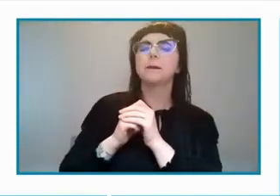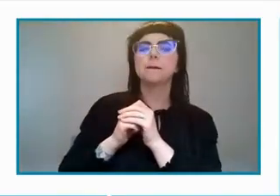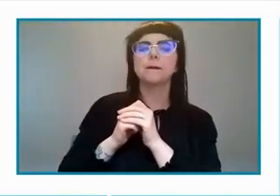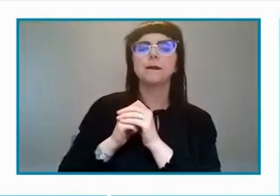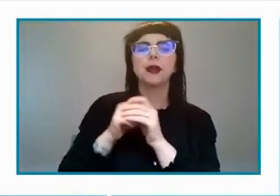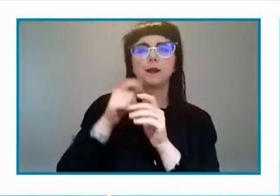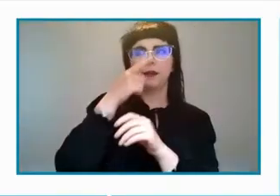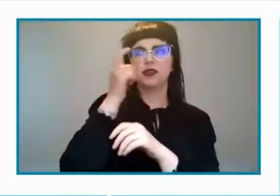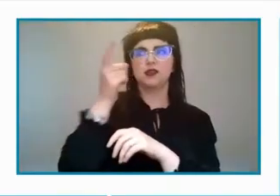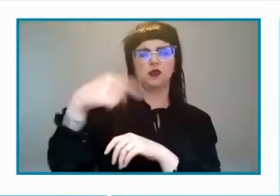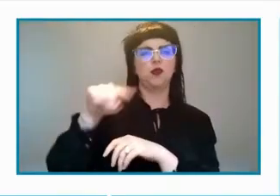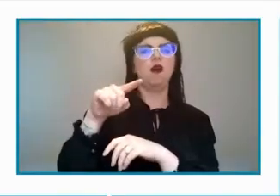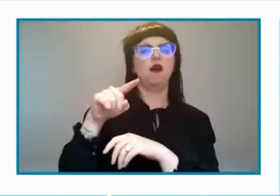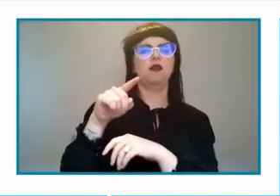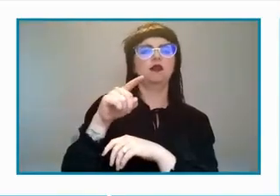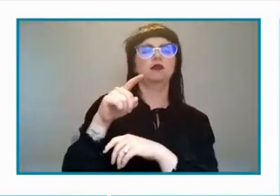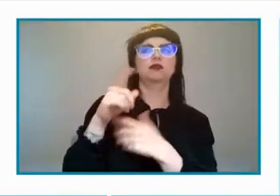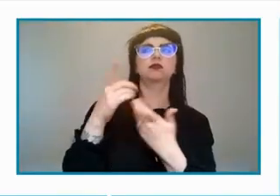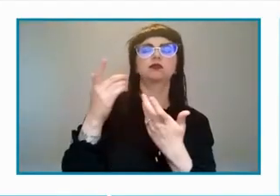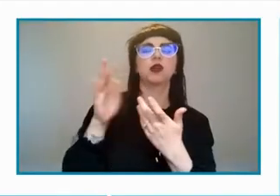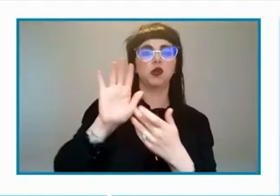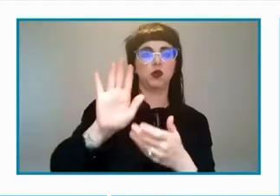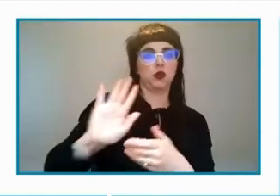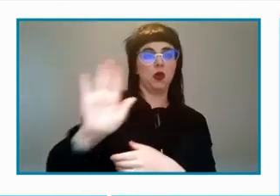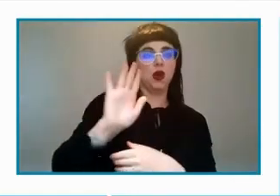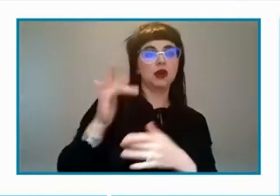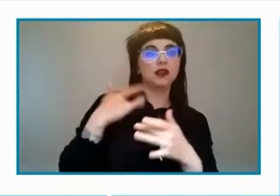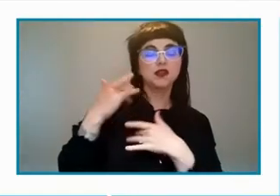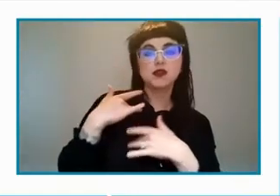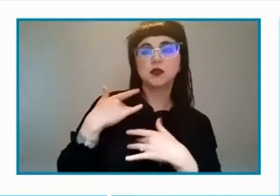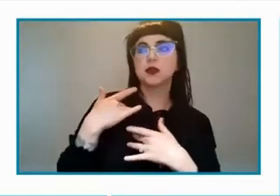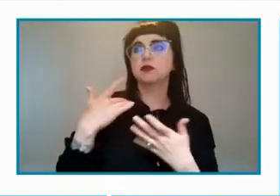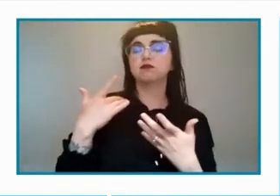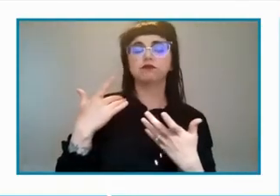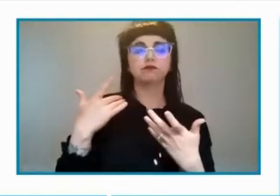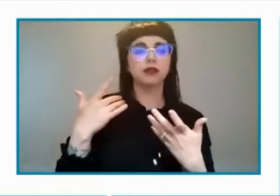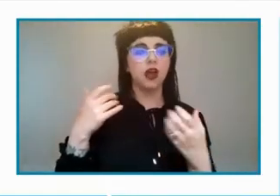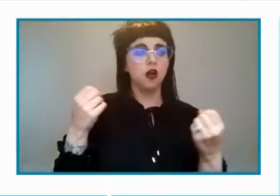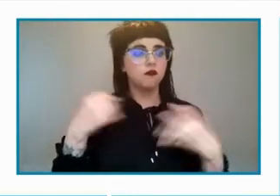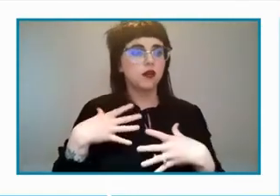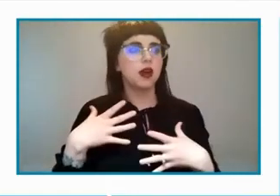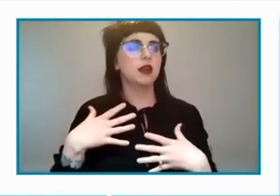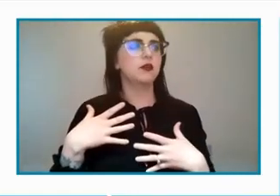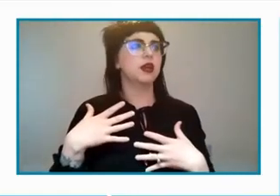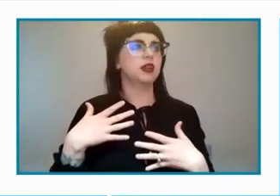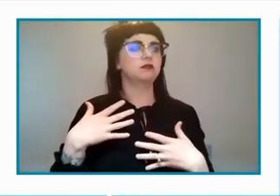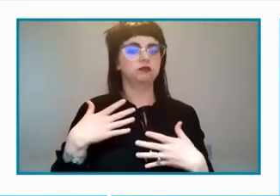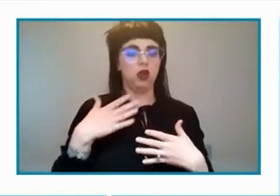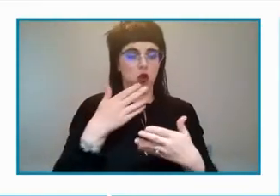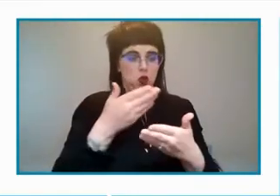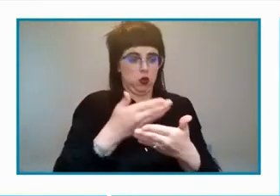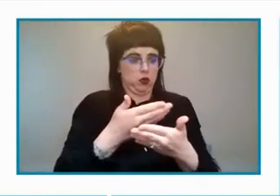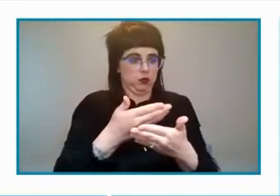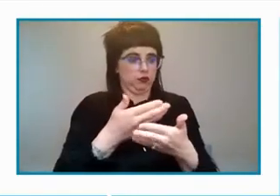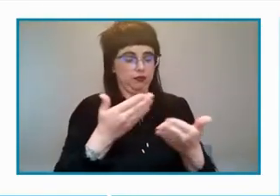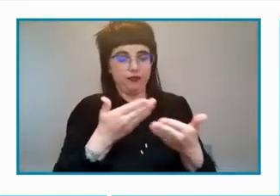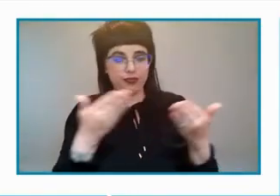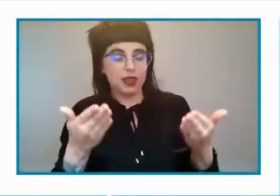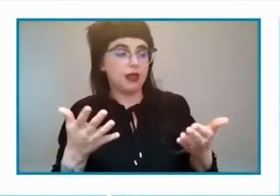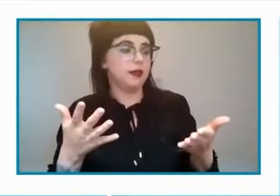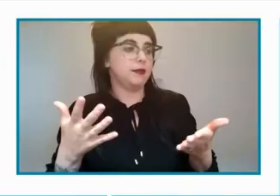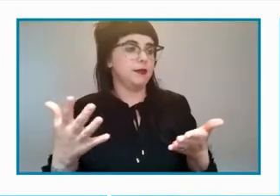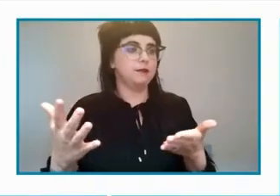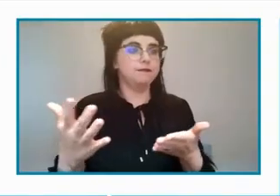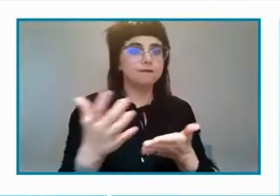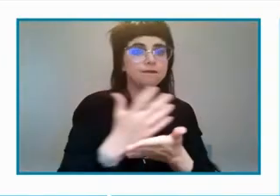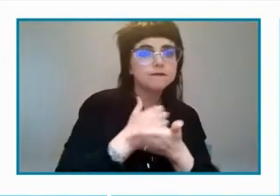that it would take away resources, or it would take away time that's so precious to you, especially as